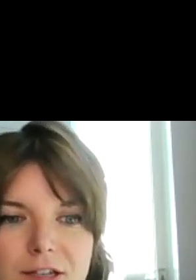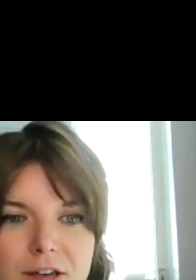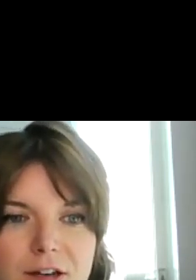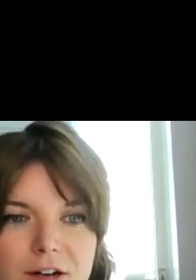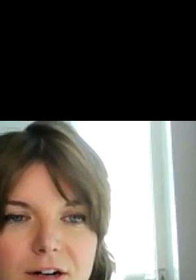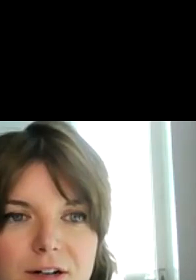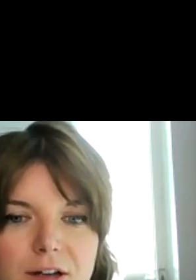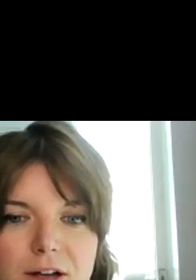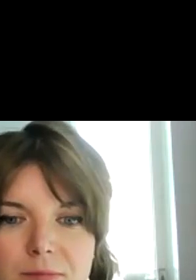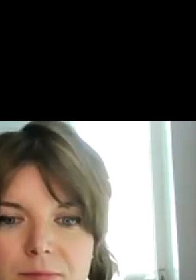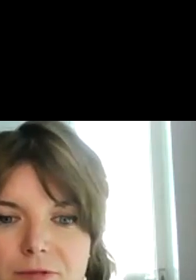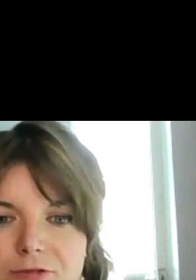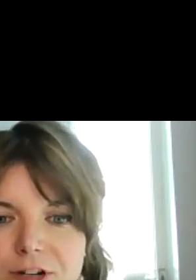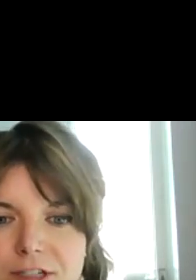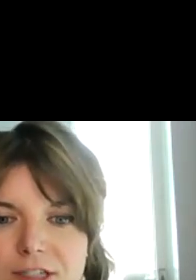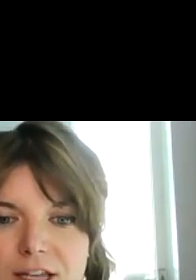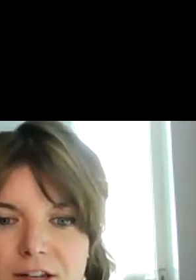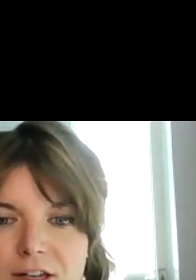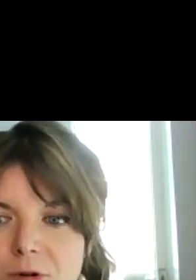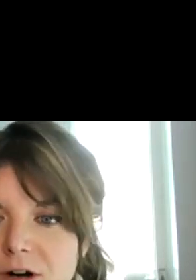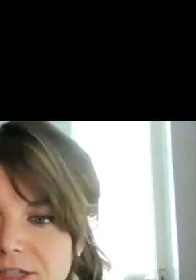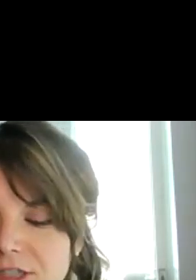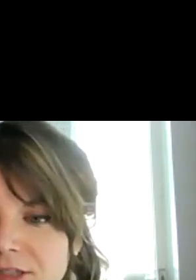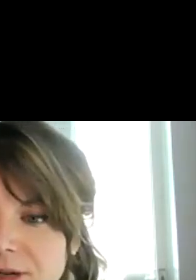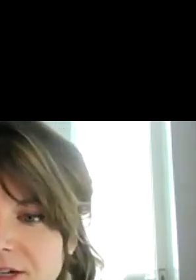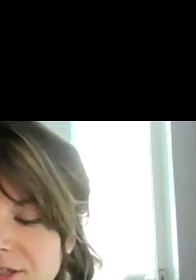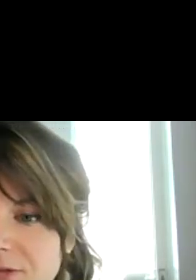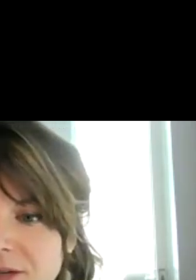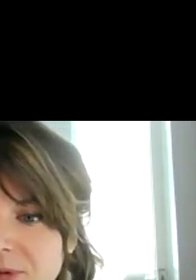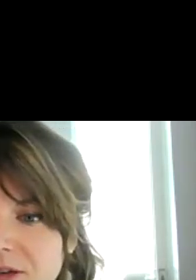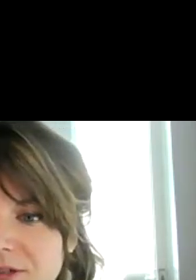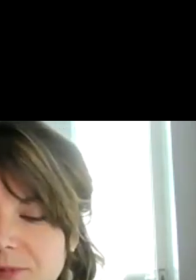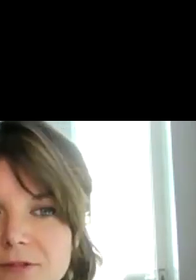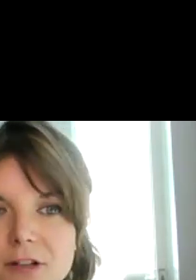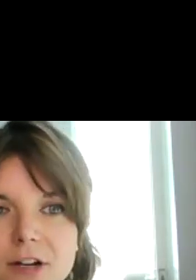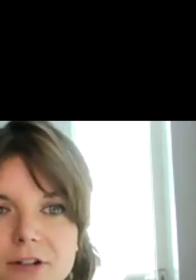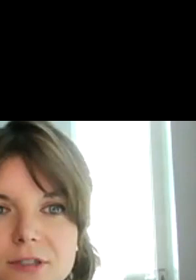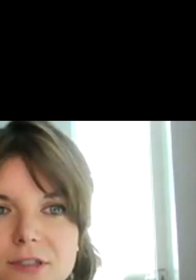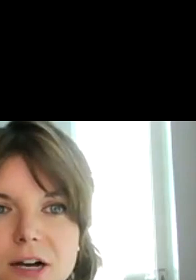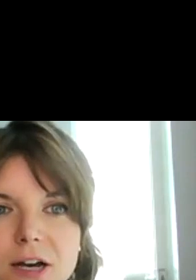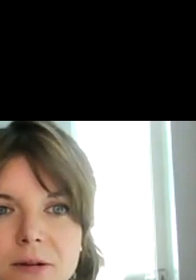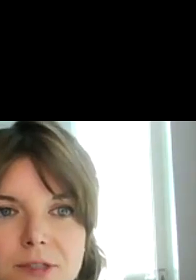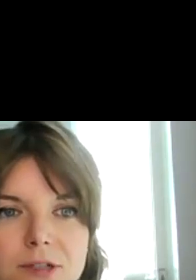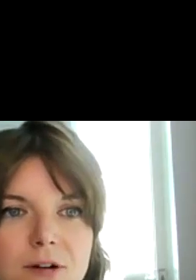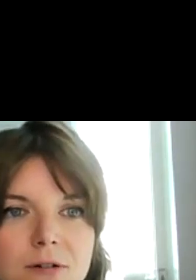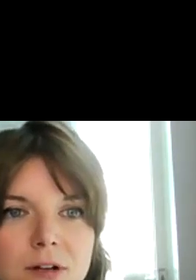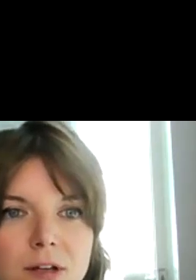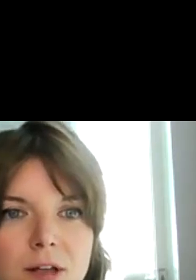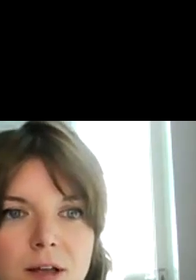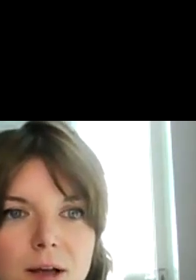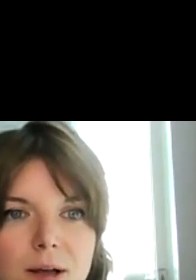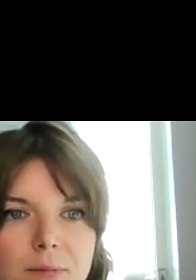Let's see here. Feel free to send in more questions, but I also want to be respectful of everyone's time.